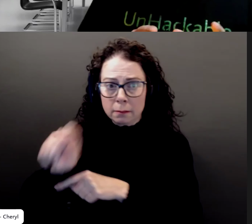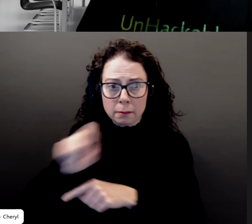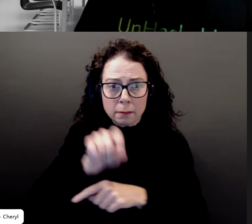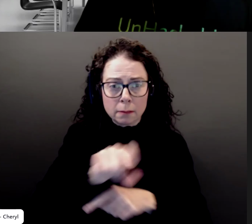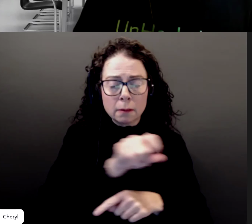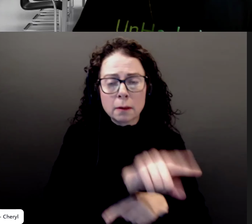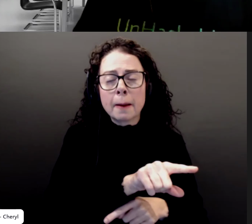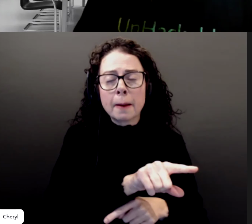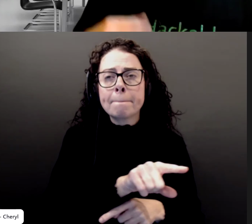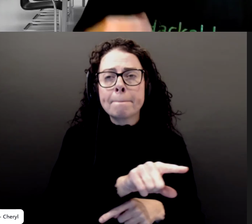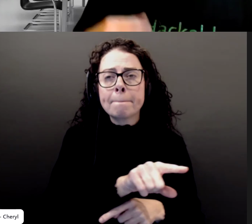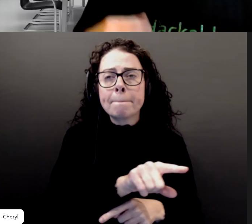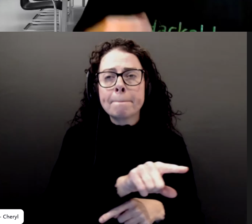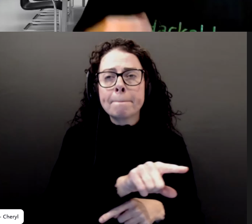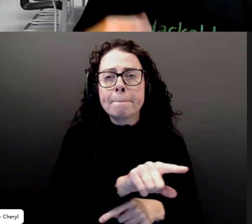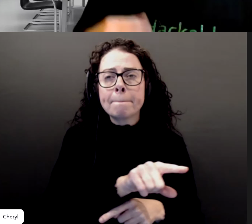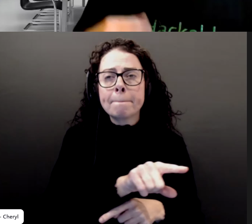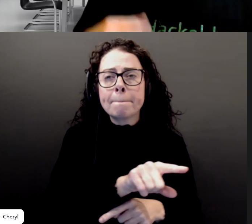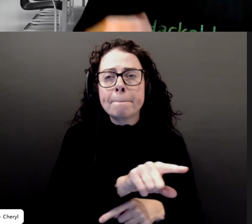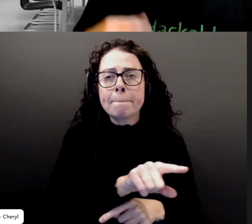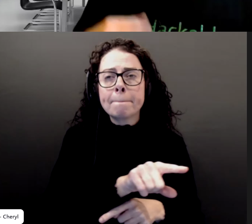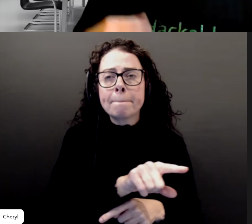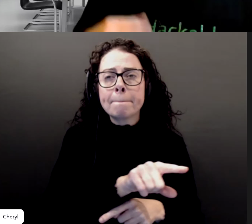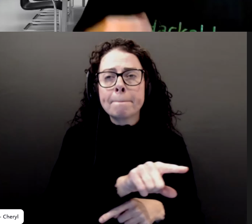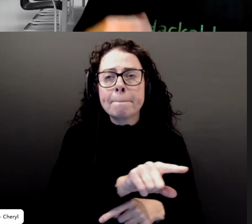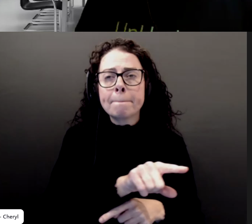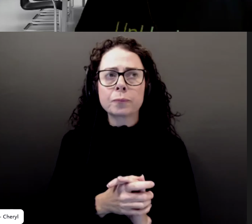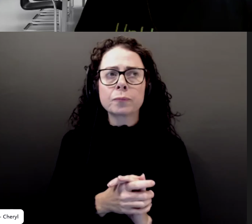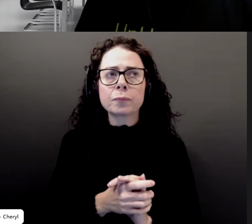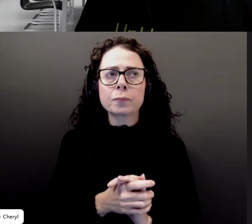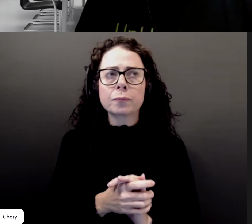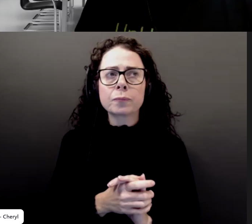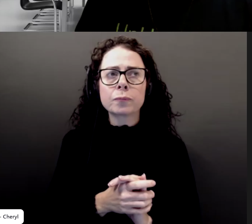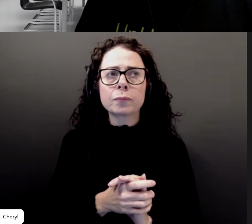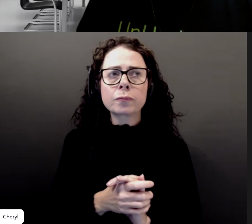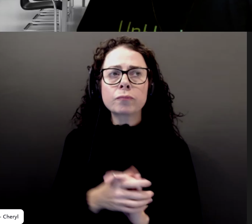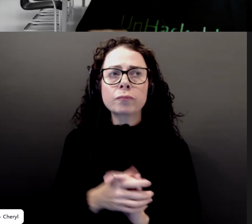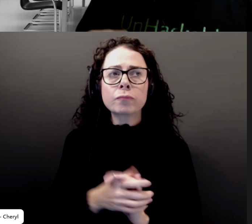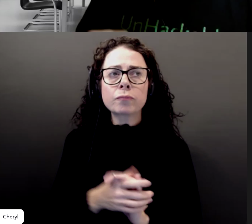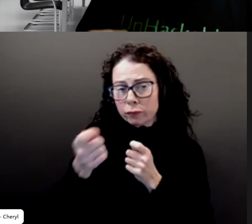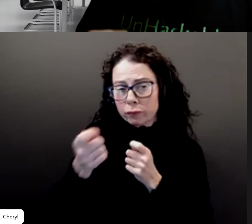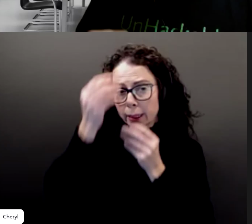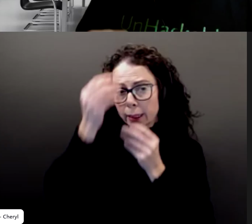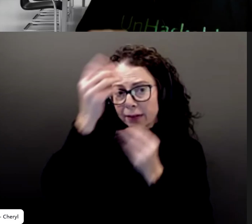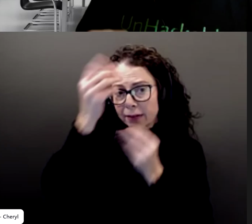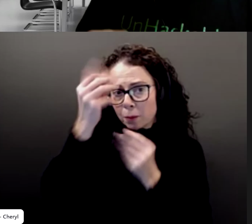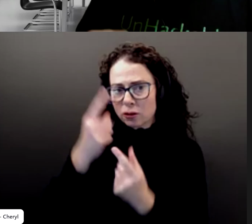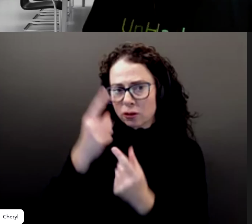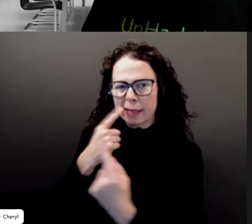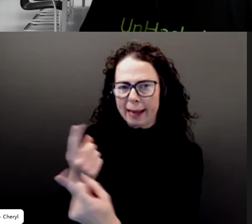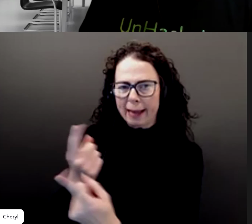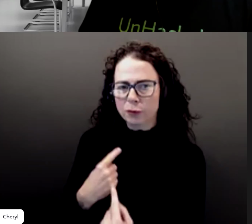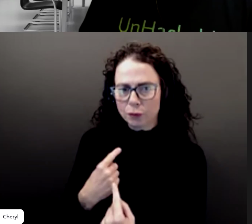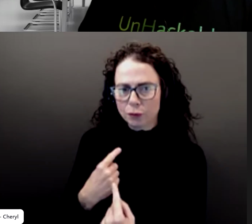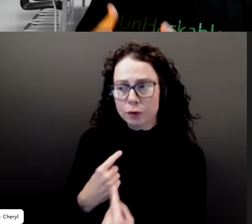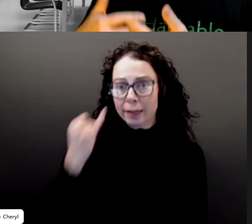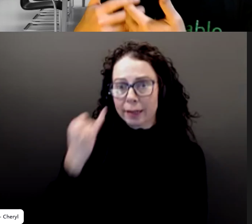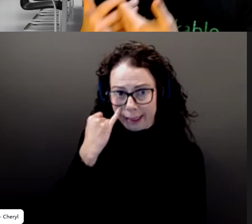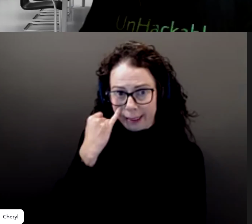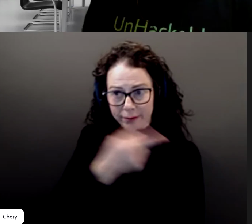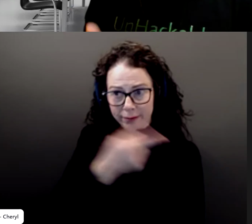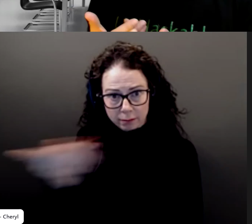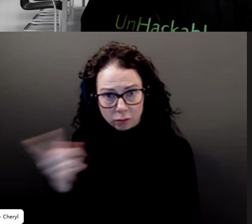specific to text messages. One of the most valuable things that they can get is an answer. If you've replied to them, it means